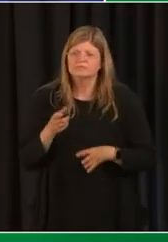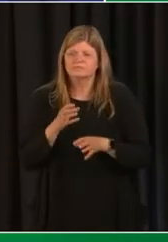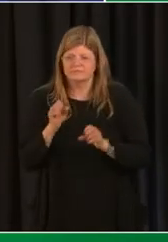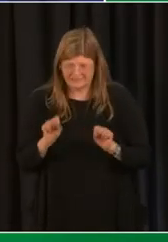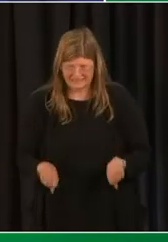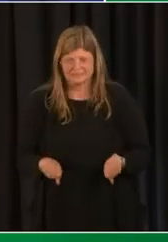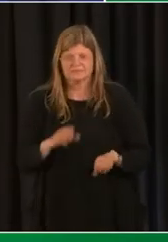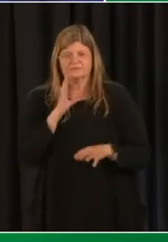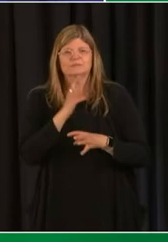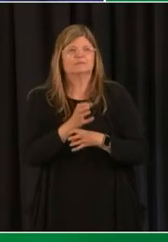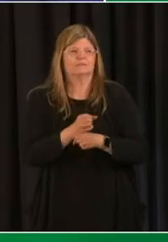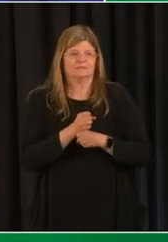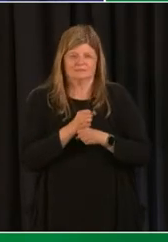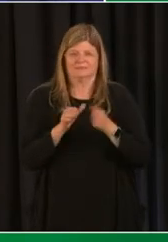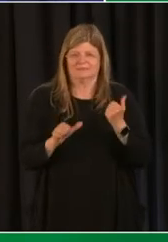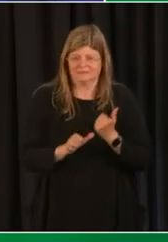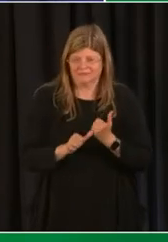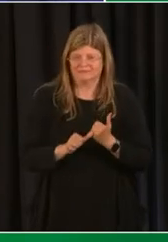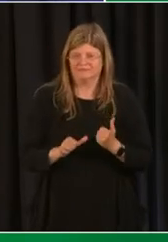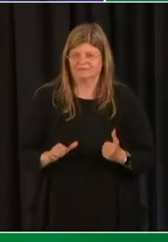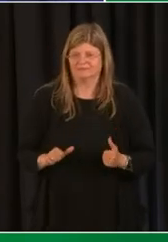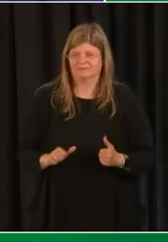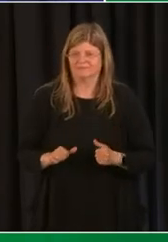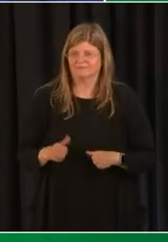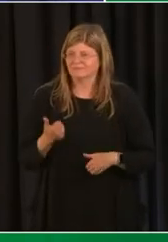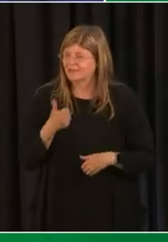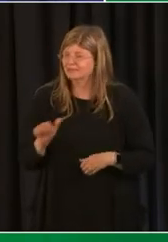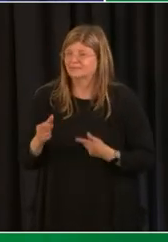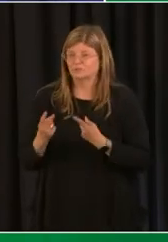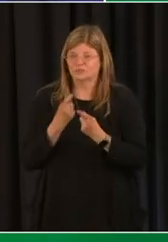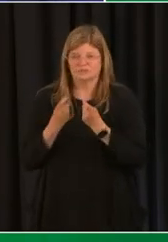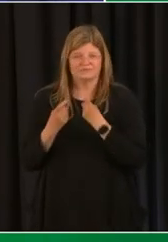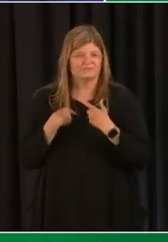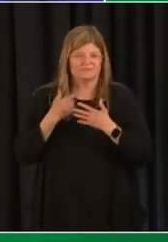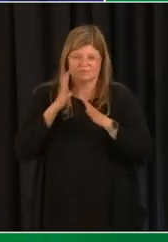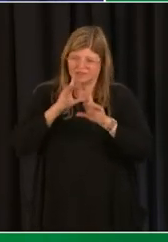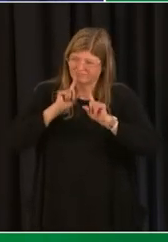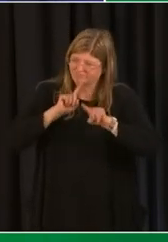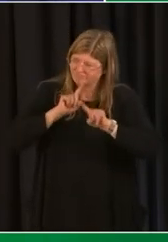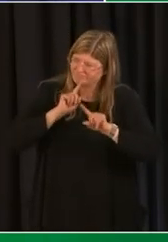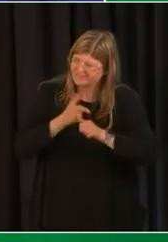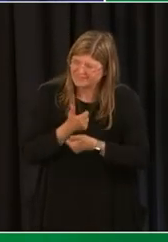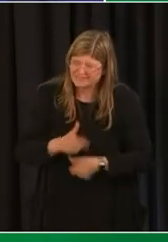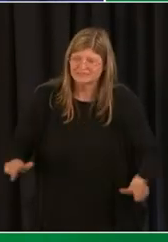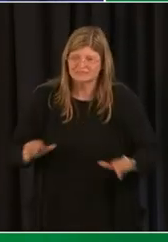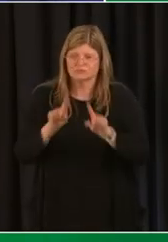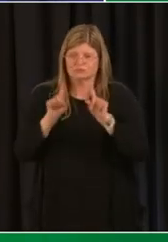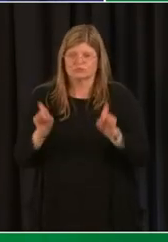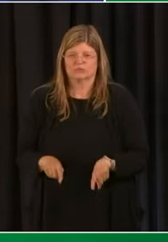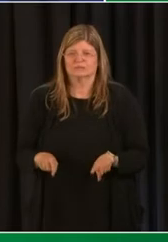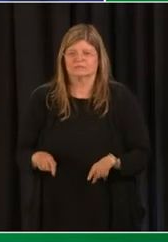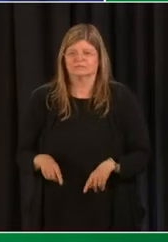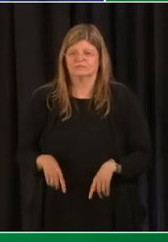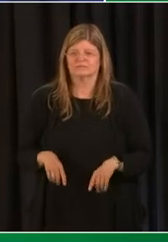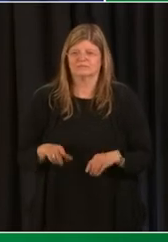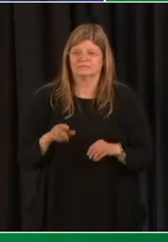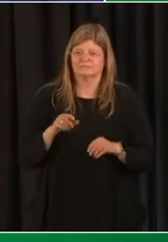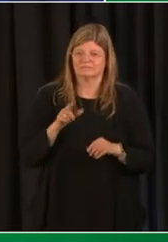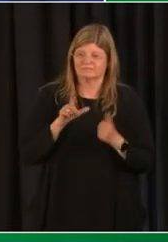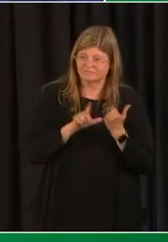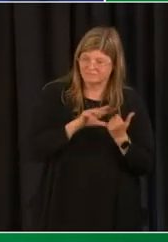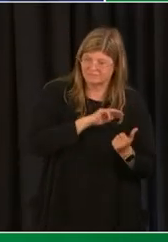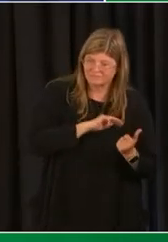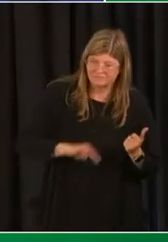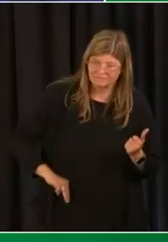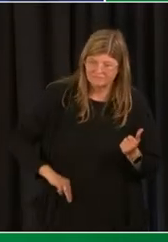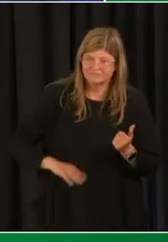help? So there are understandably going to be a lot of questions, and we're here to answer them. As the Deputy Mayor said, this is a resource that is